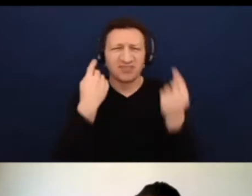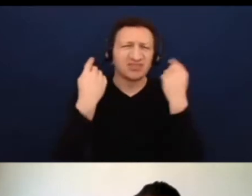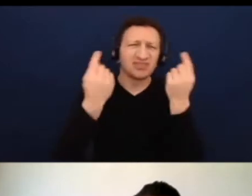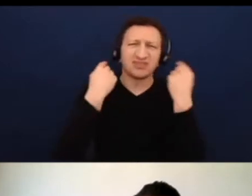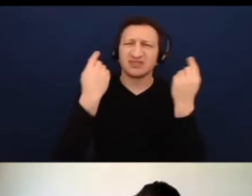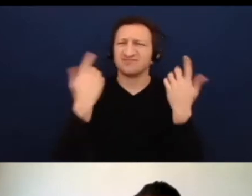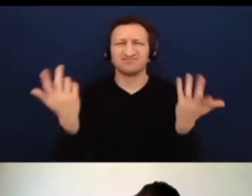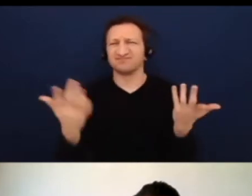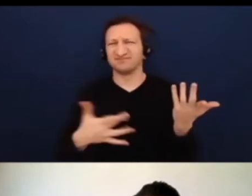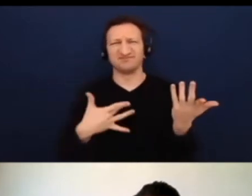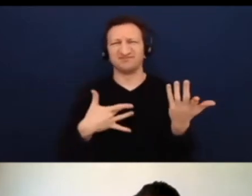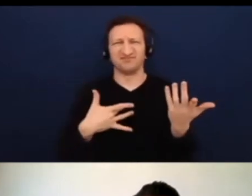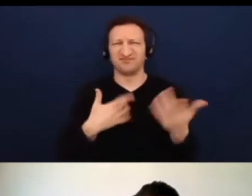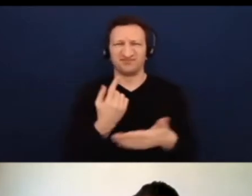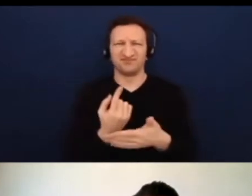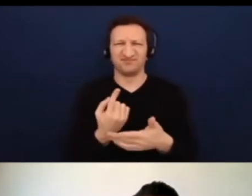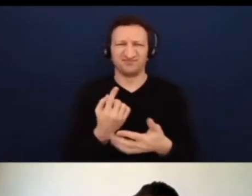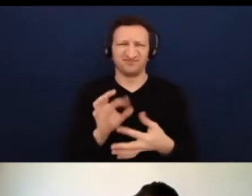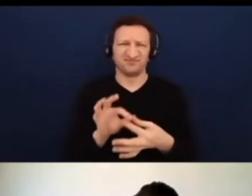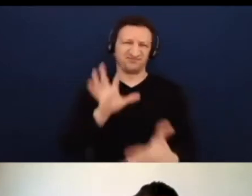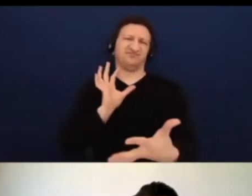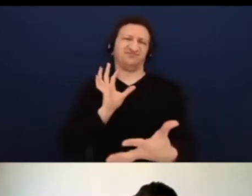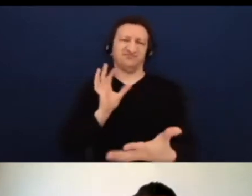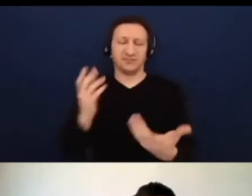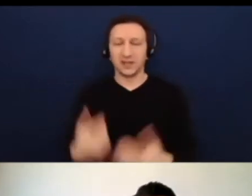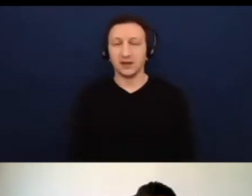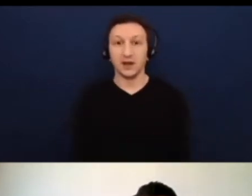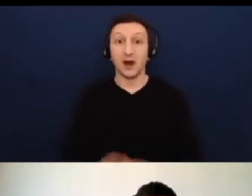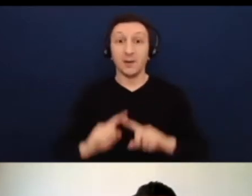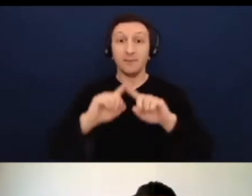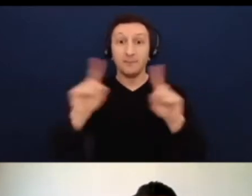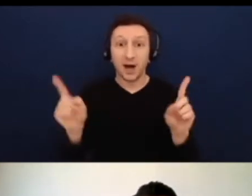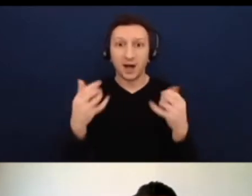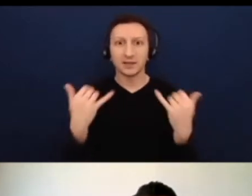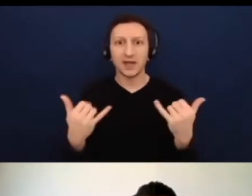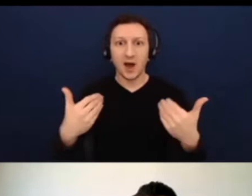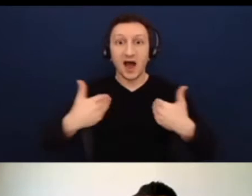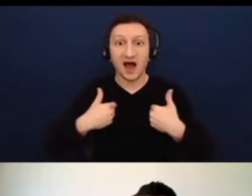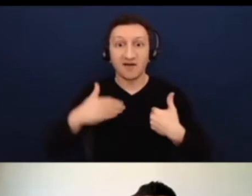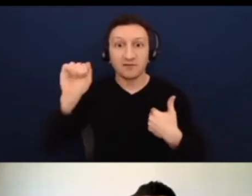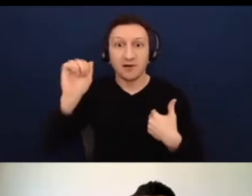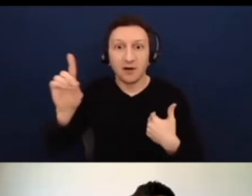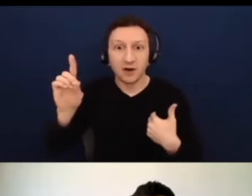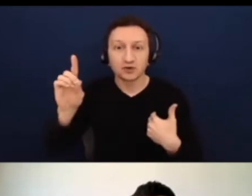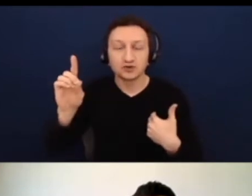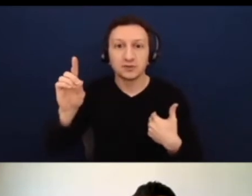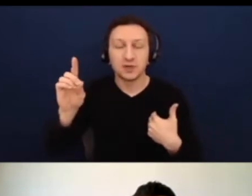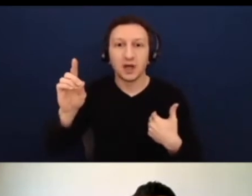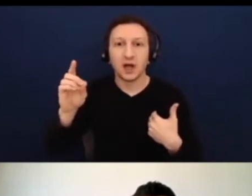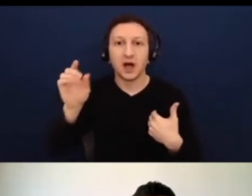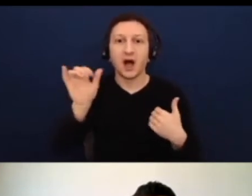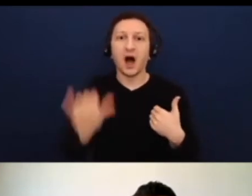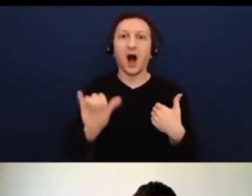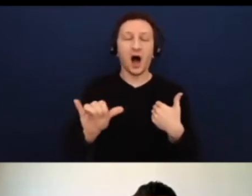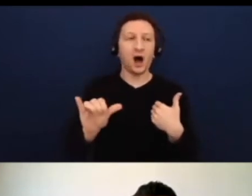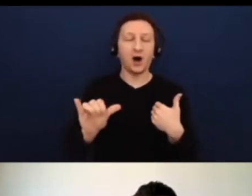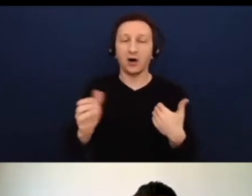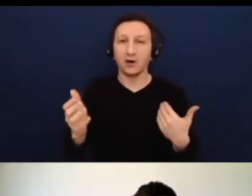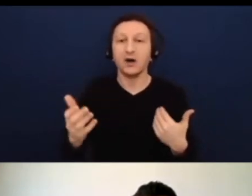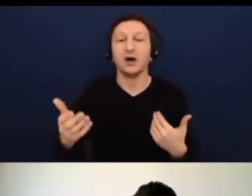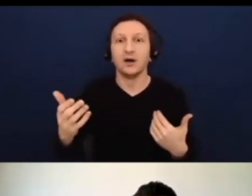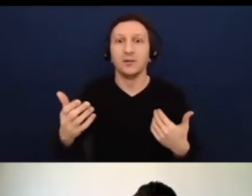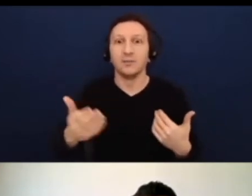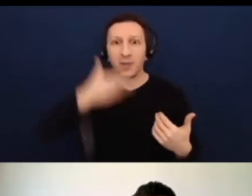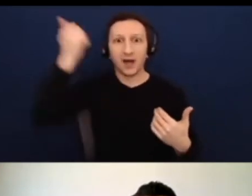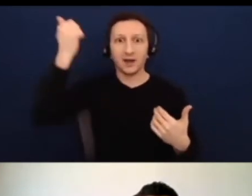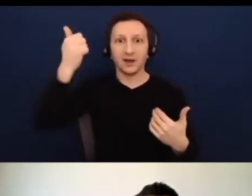because I can't tell what's going on. And so since I discovered audio description, at first I was only watching it with description when I needed it.